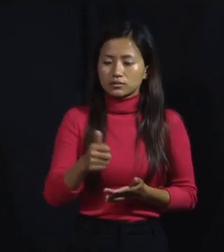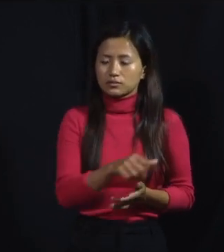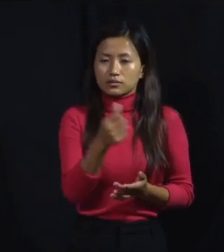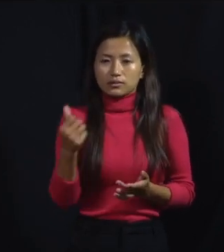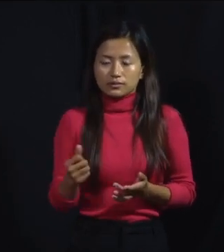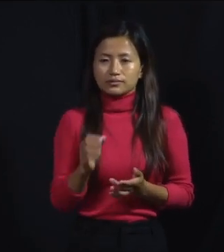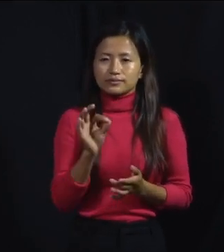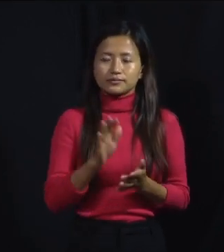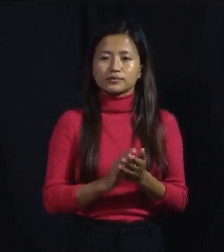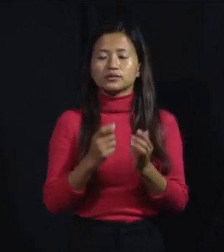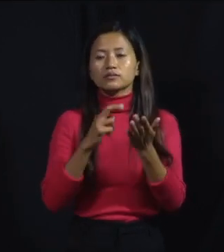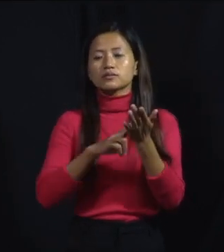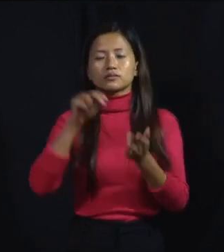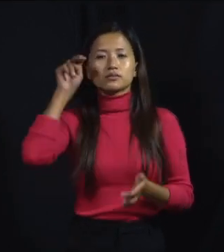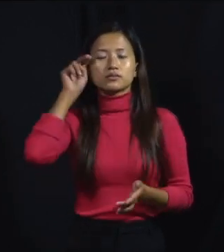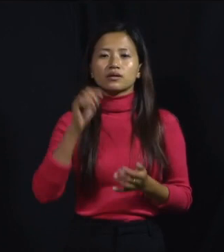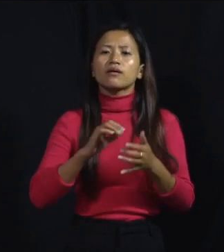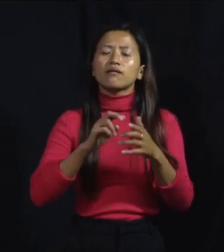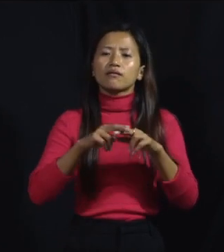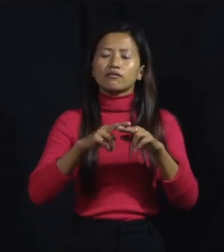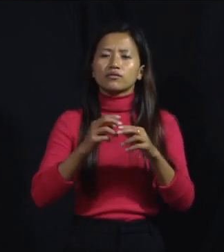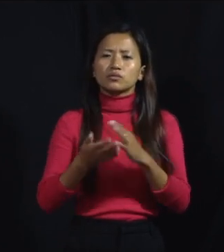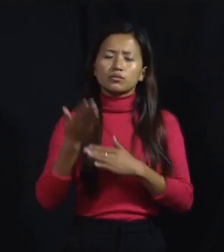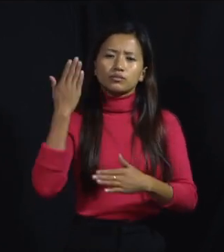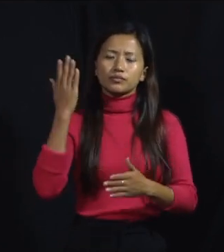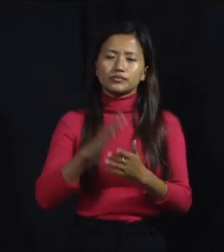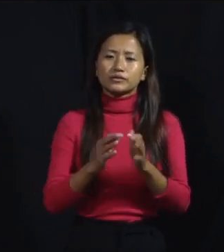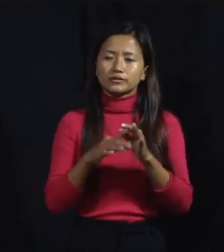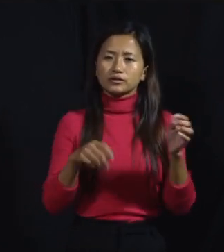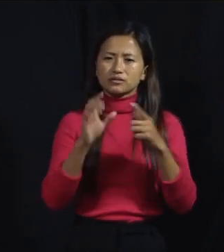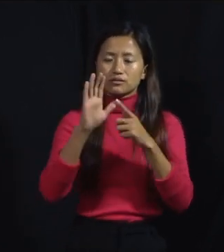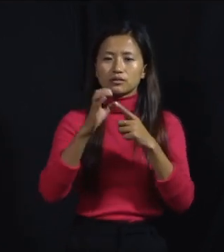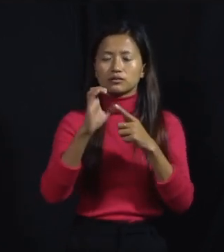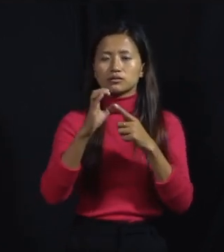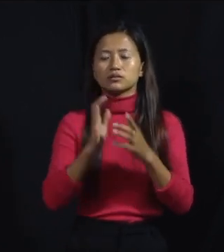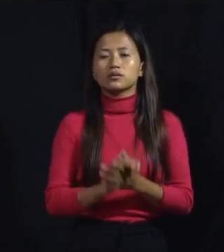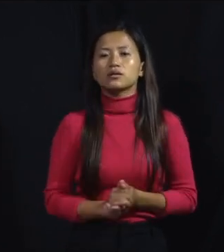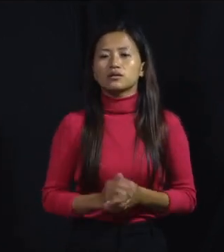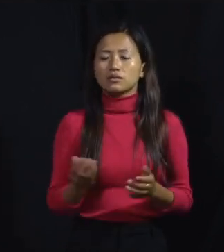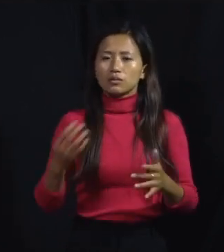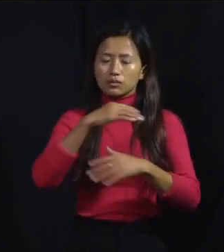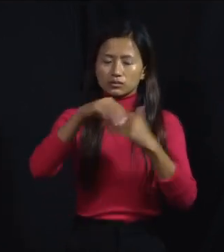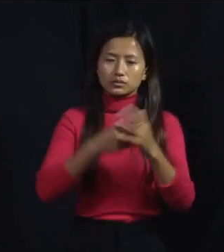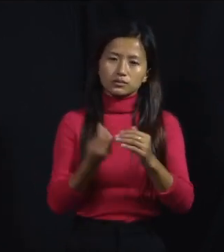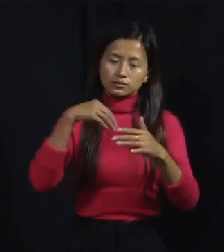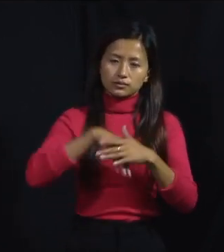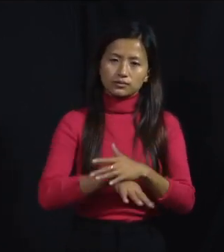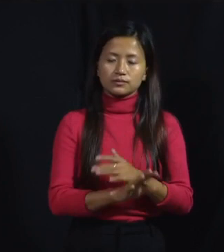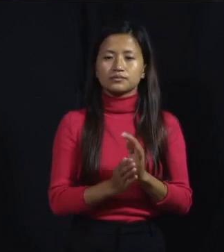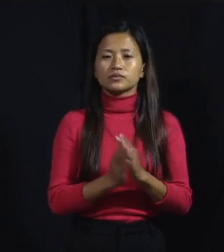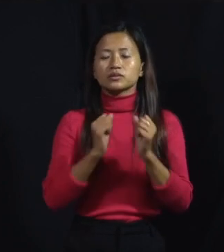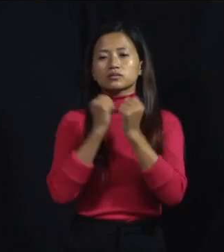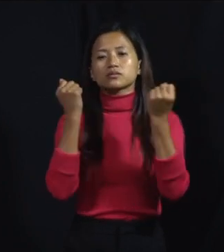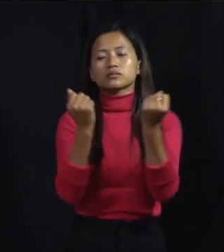for us Nagas, that can be the folk tales or the folklores or our culture. All those will come under a